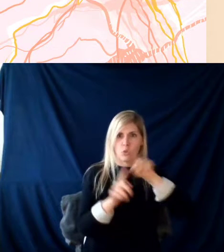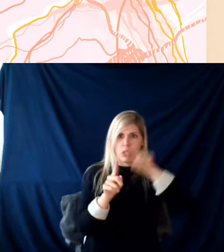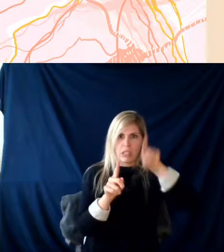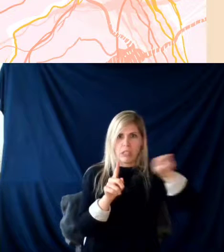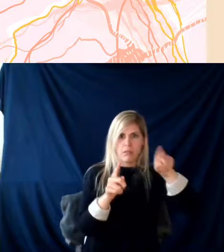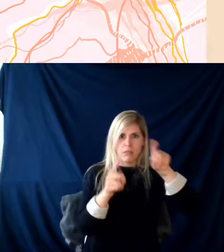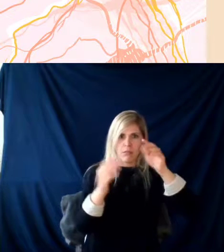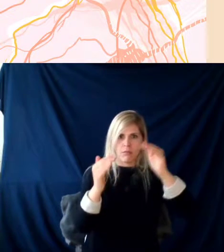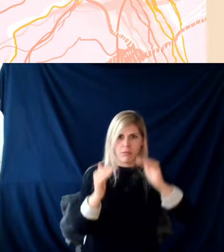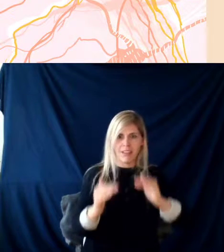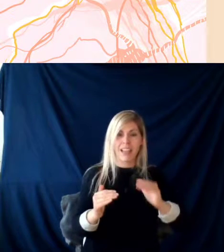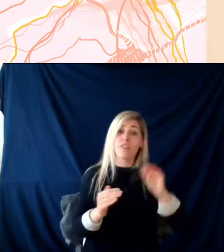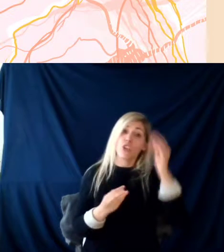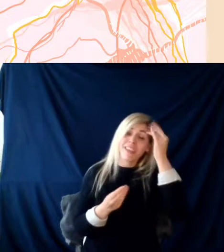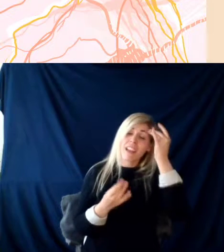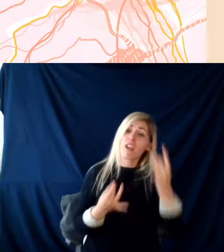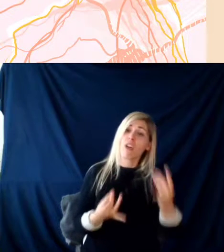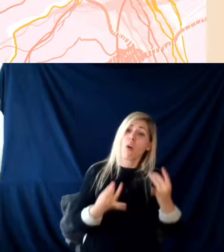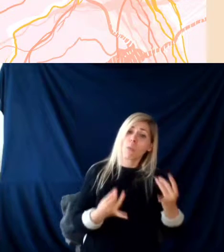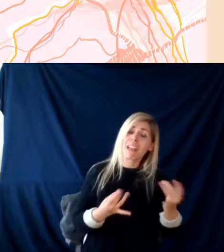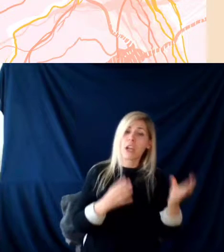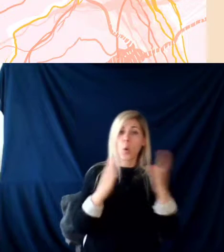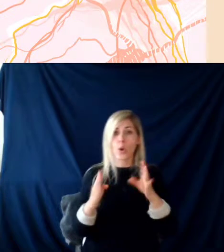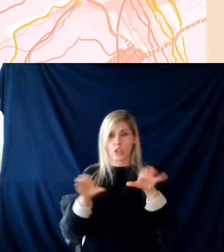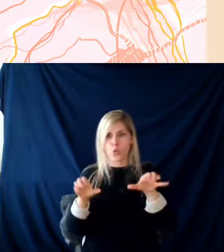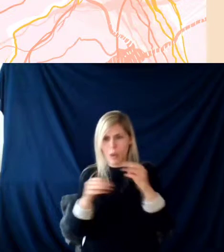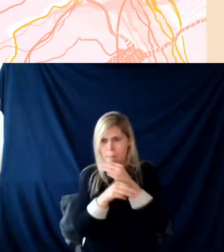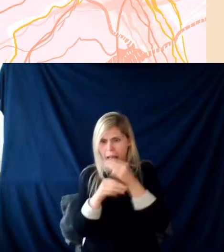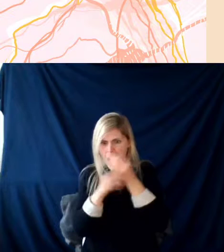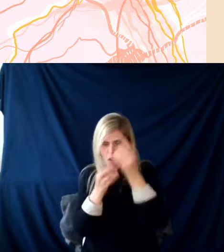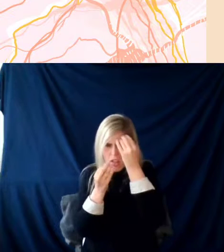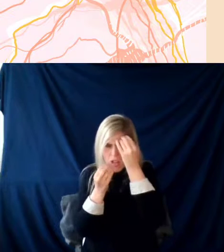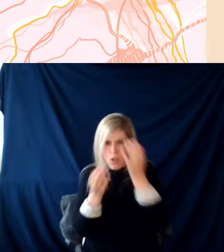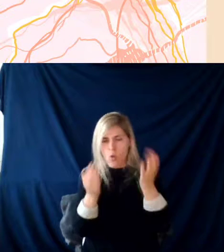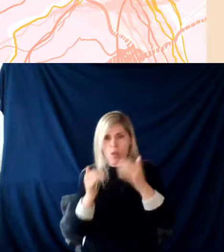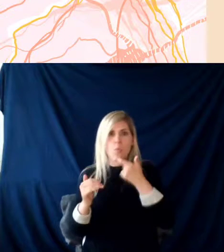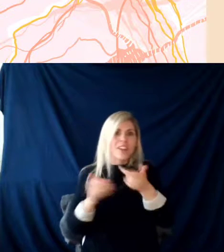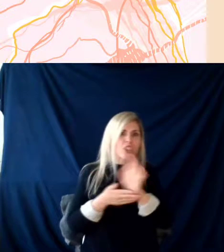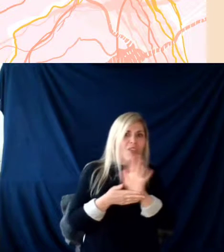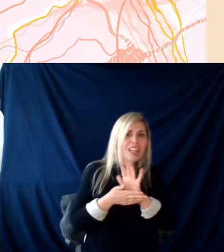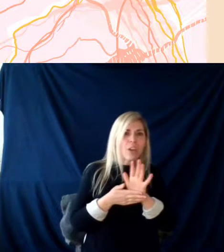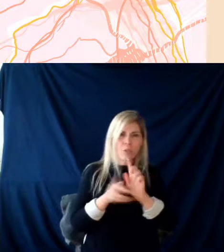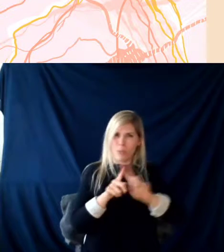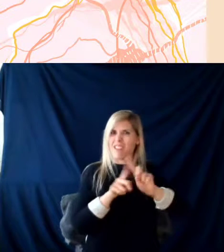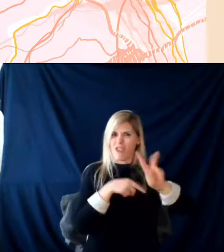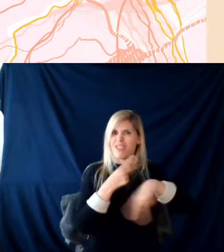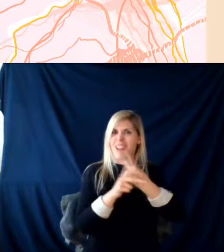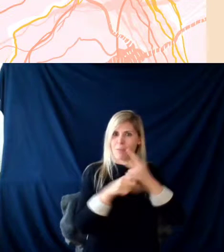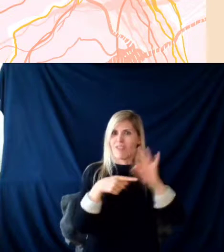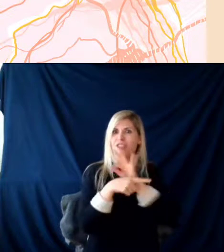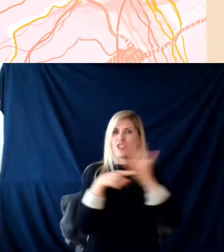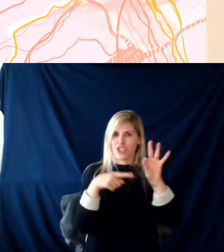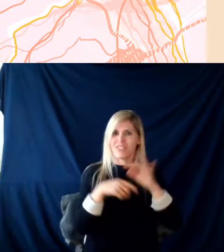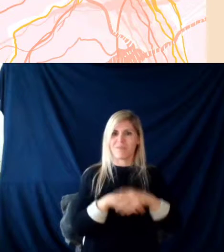for example, if you're thinking calmly or if you're doing a math problem or watching a video. So that should be something really